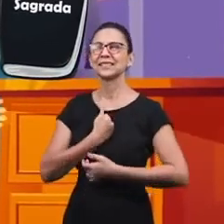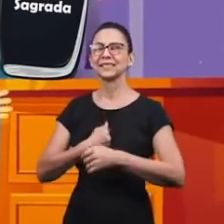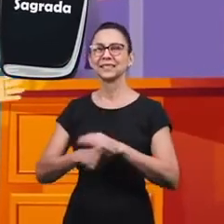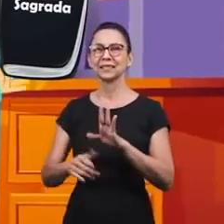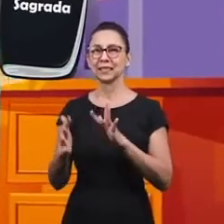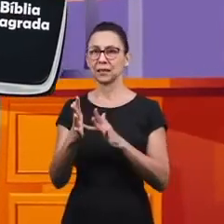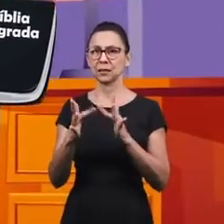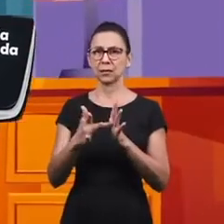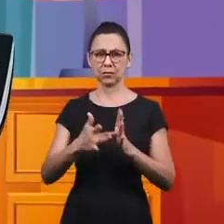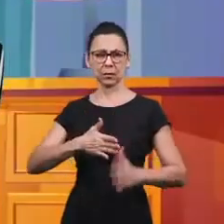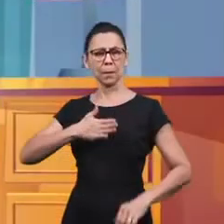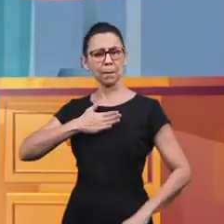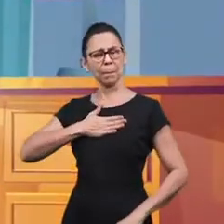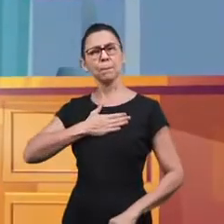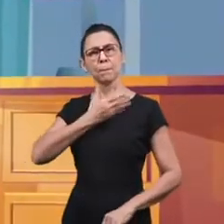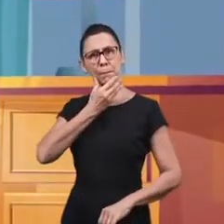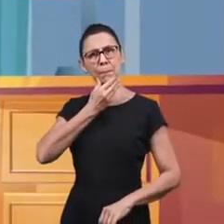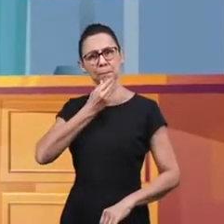Jesus is my Savior.